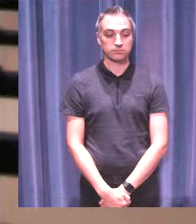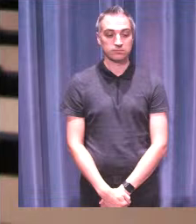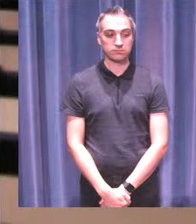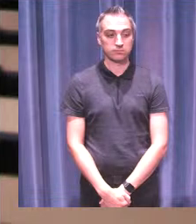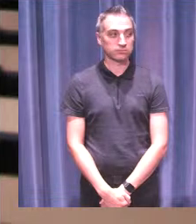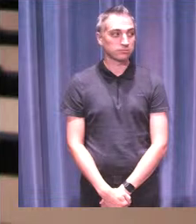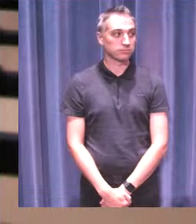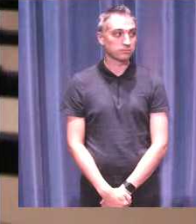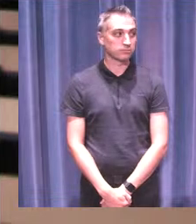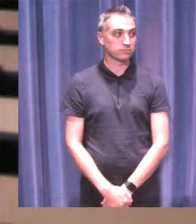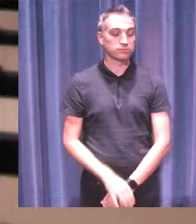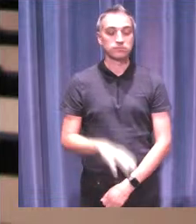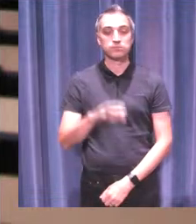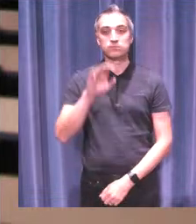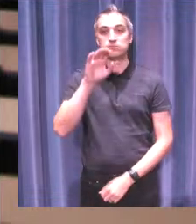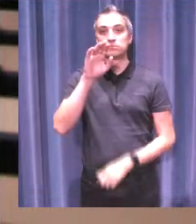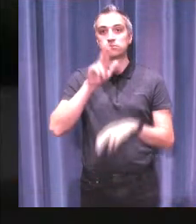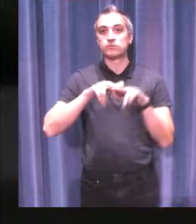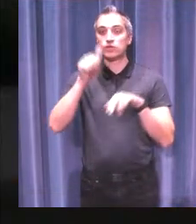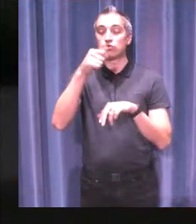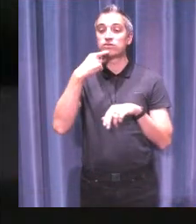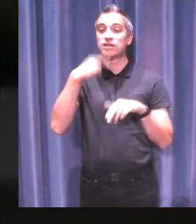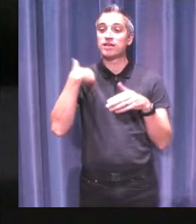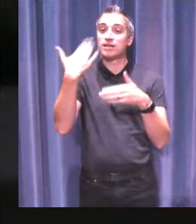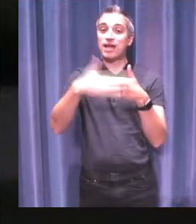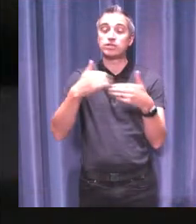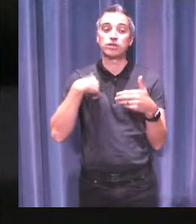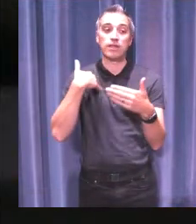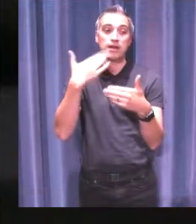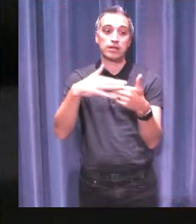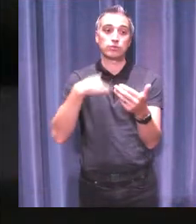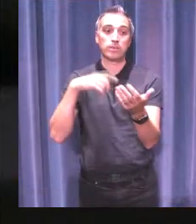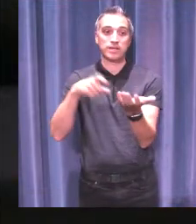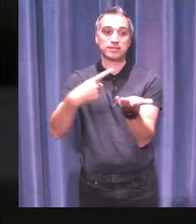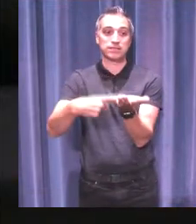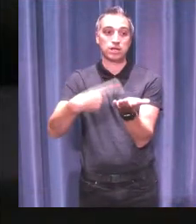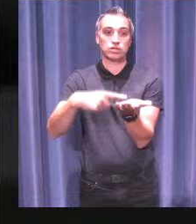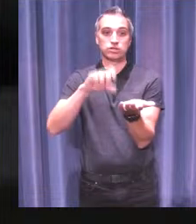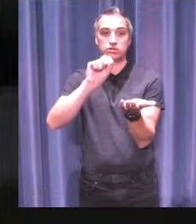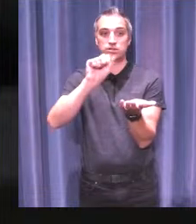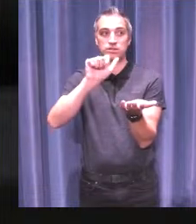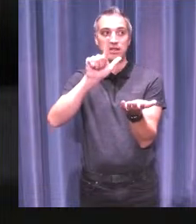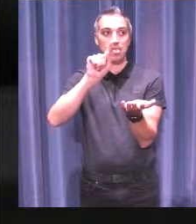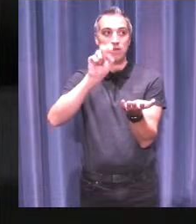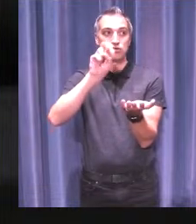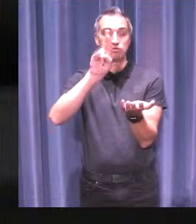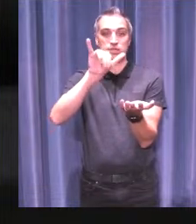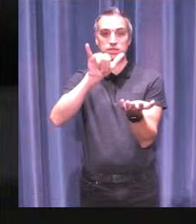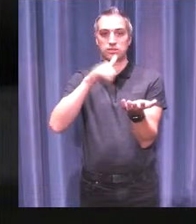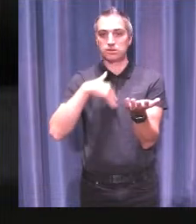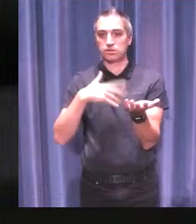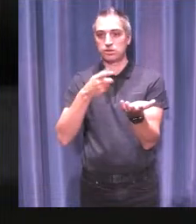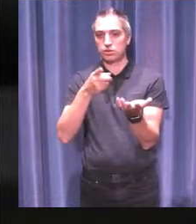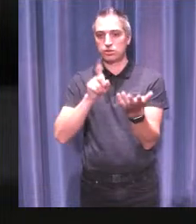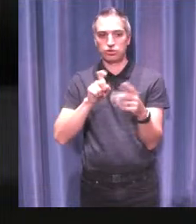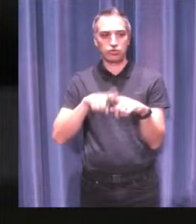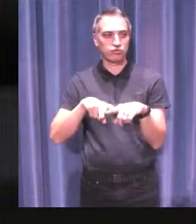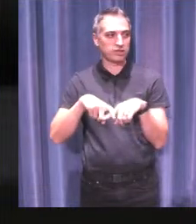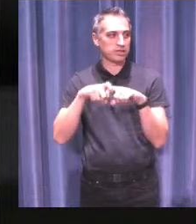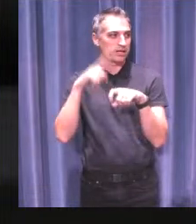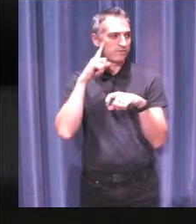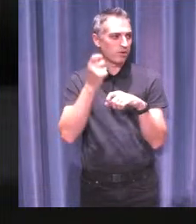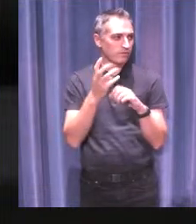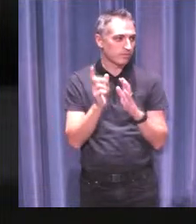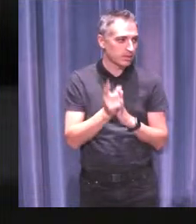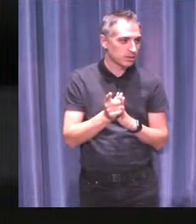Okay, we're reconvened. The next item that we must discuss is the salary range. They left. You recessed and they left, so.